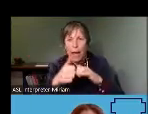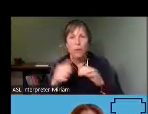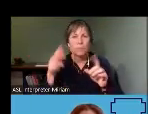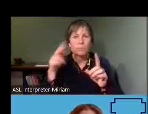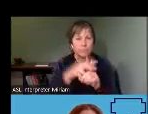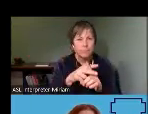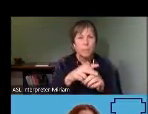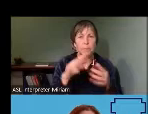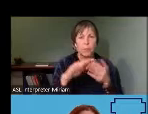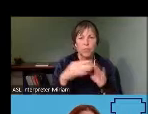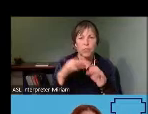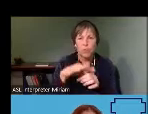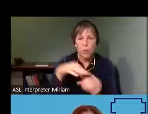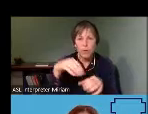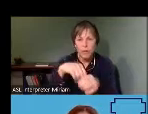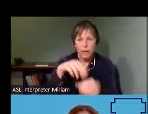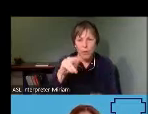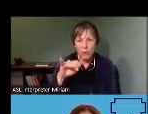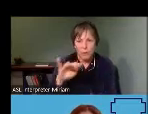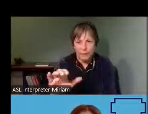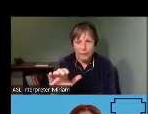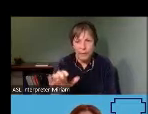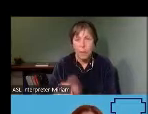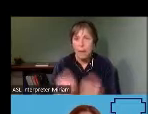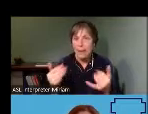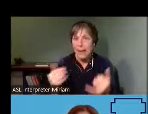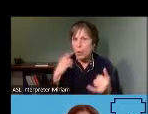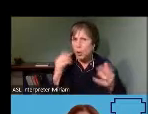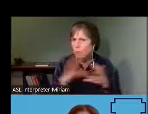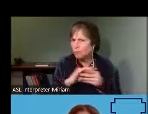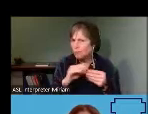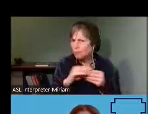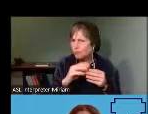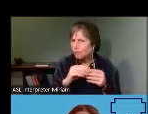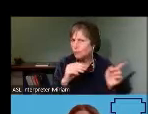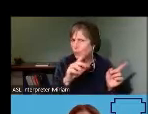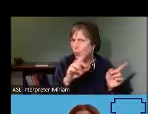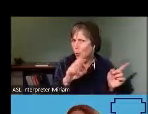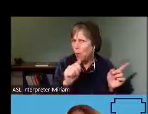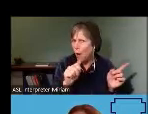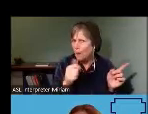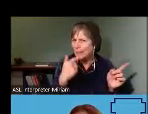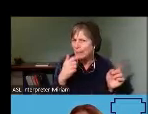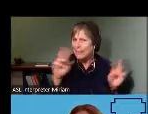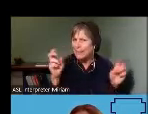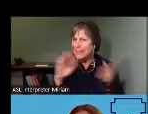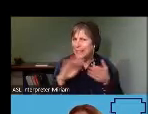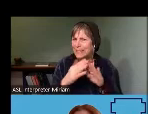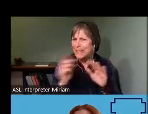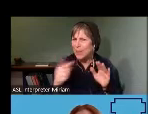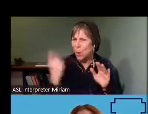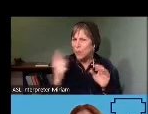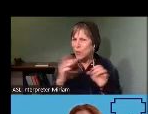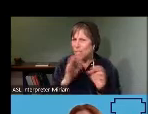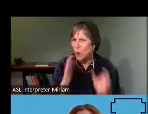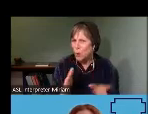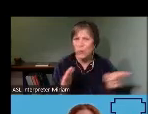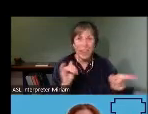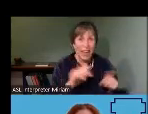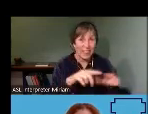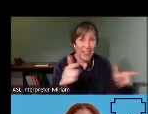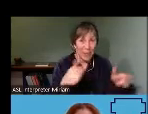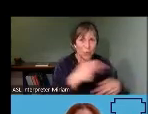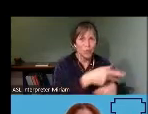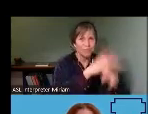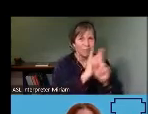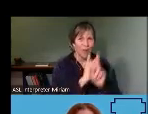in new york city although now that i've heard laura describe it as city only voters i have a feeling we're going to adopt that for how we describe it here in